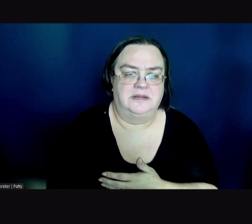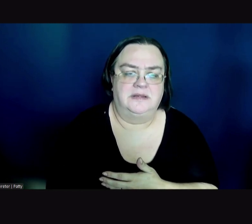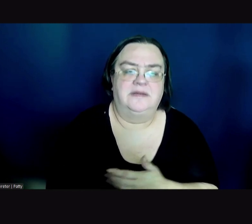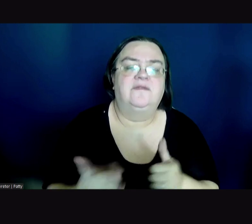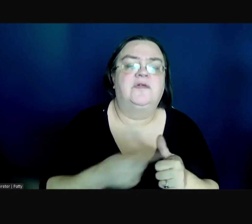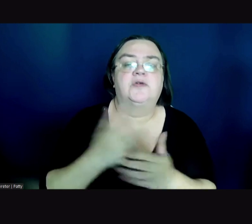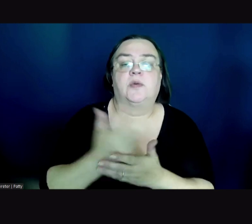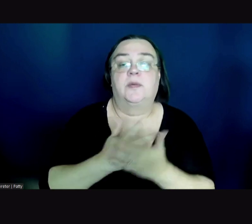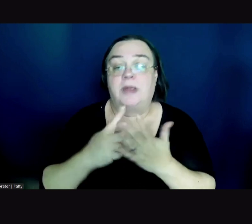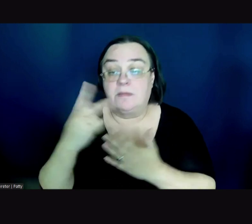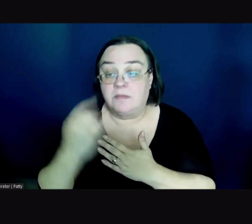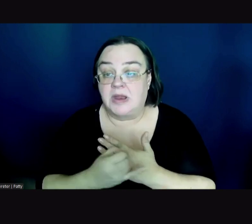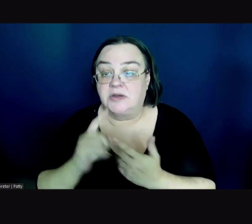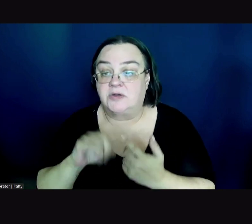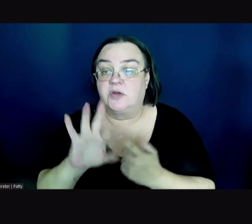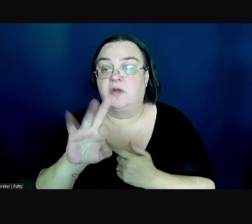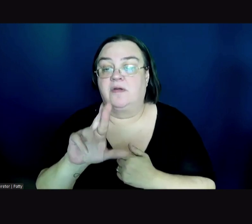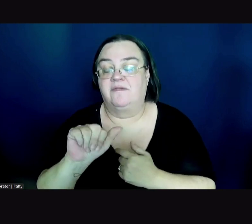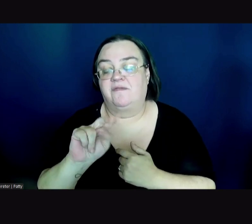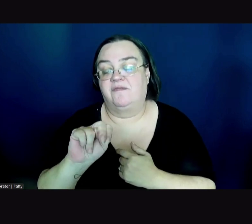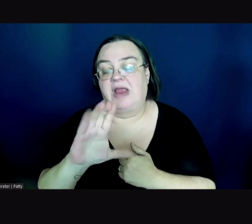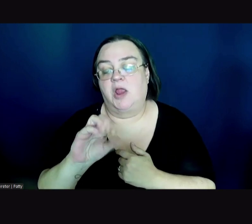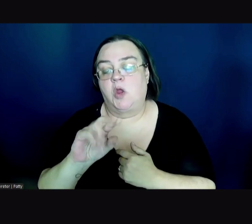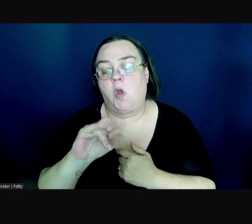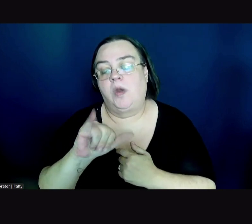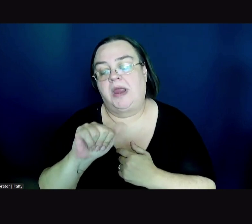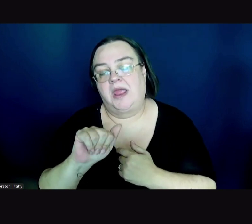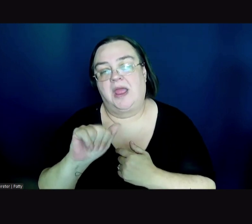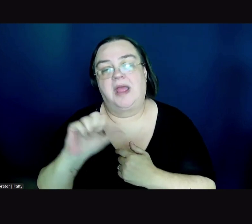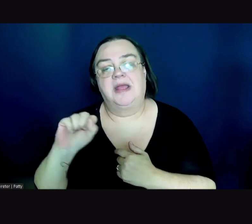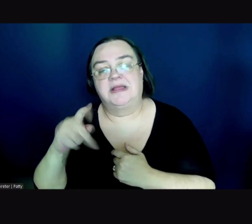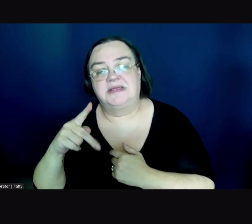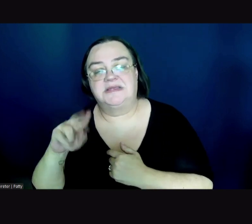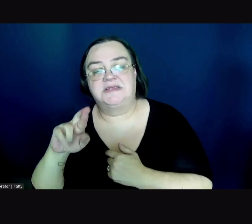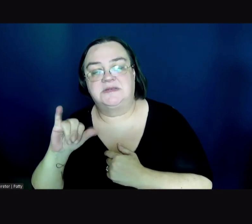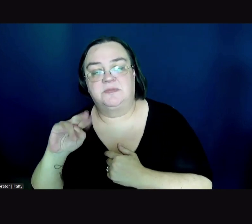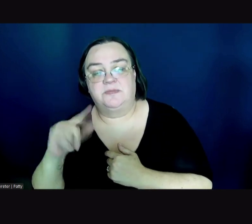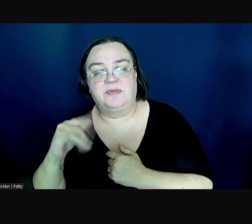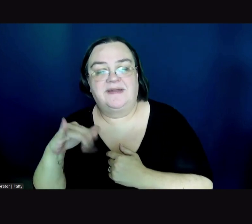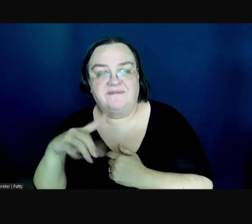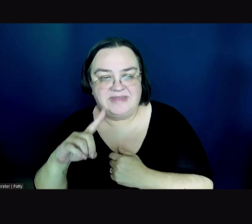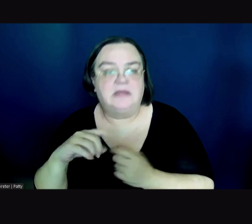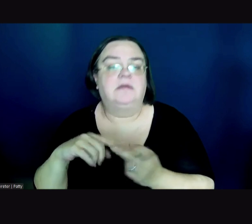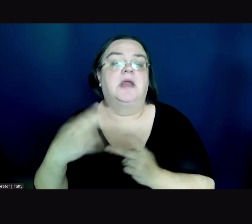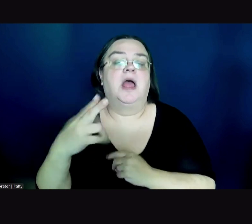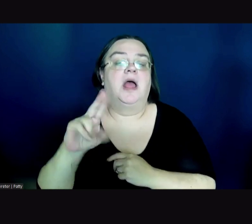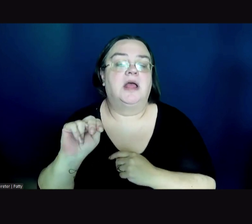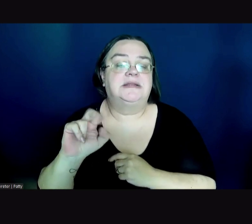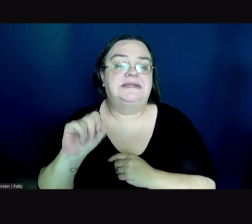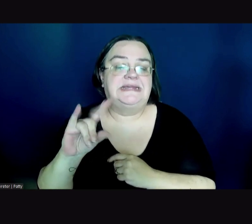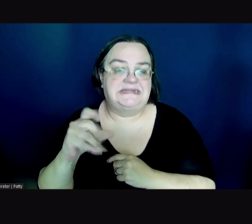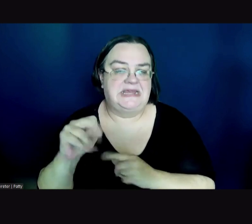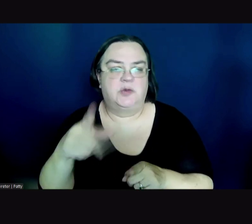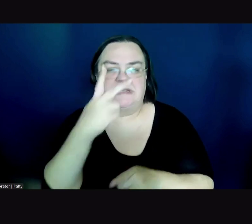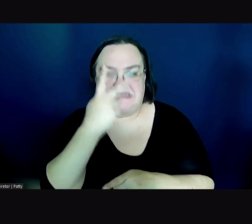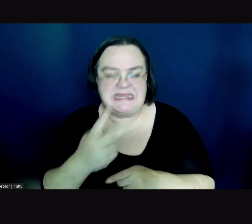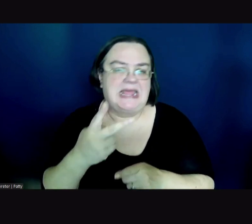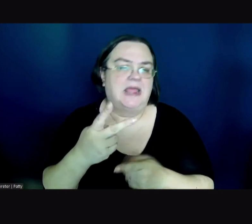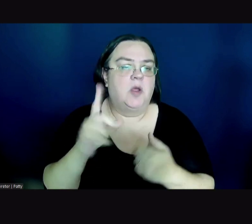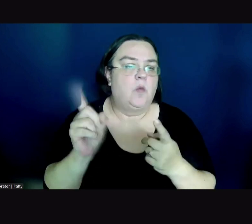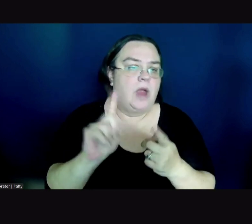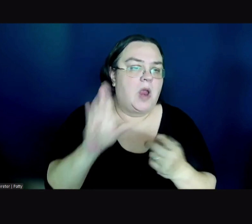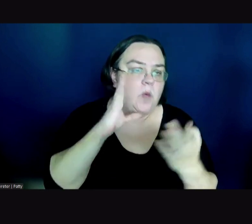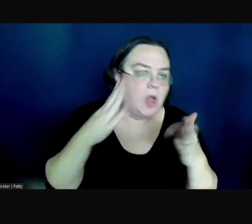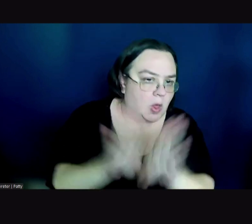towards Franconia, Springfield, and Huntington. So you can see the stations that will be closed there. Obviously, we're